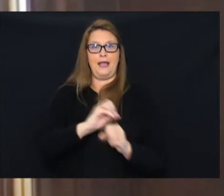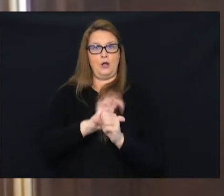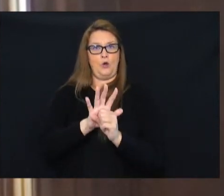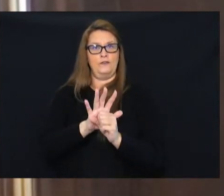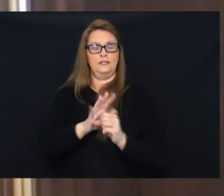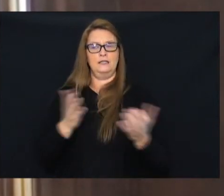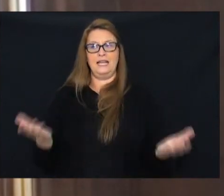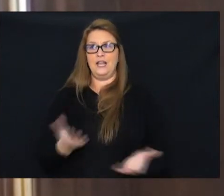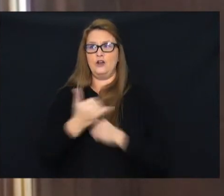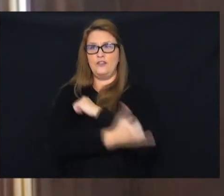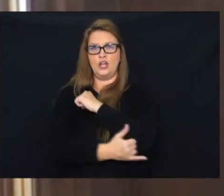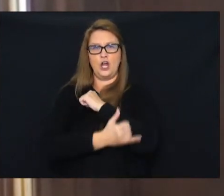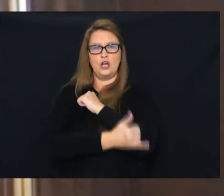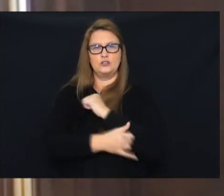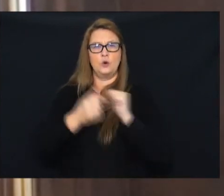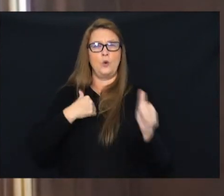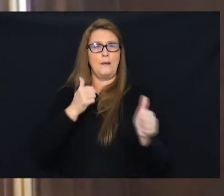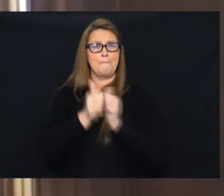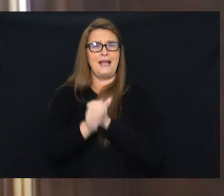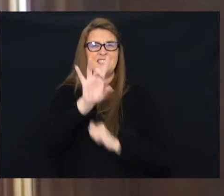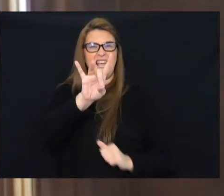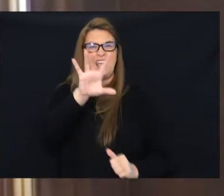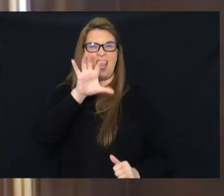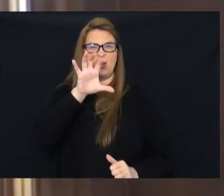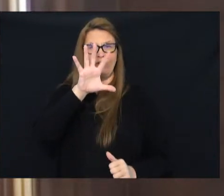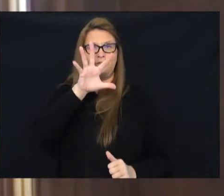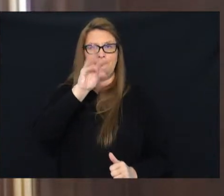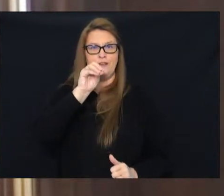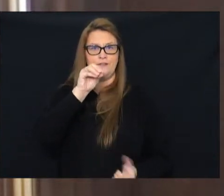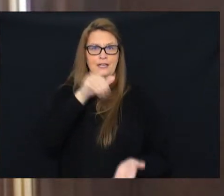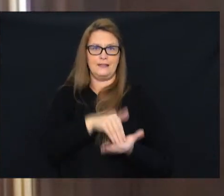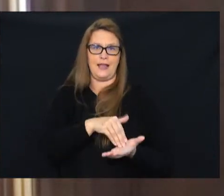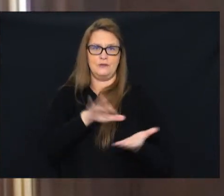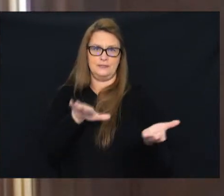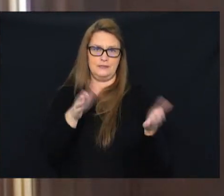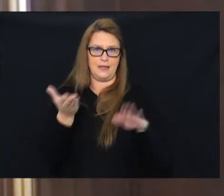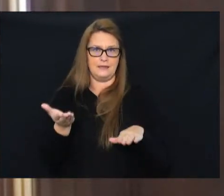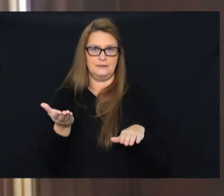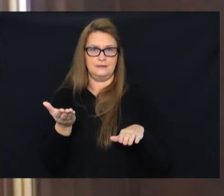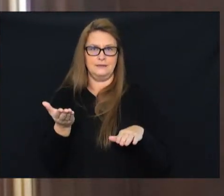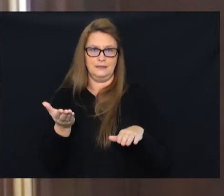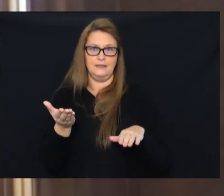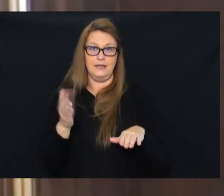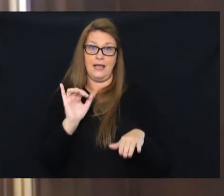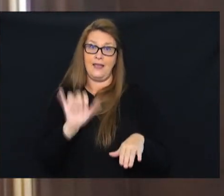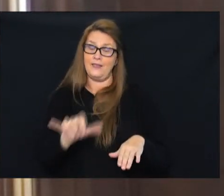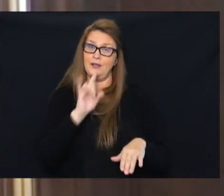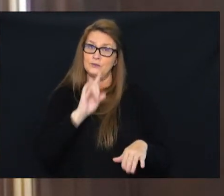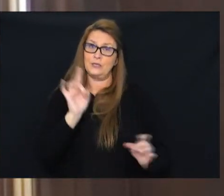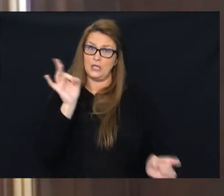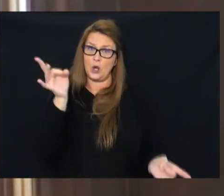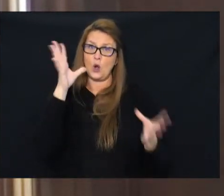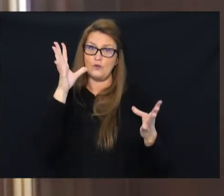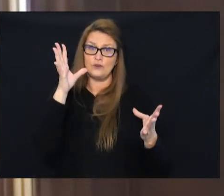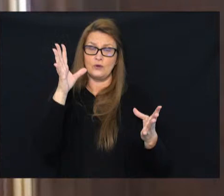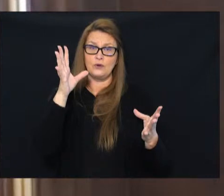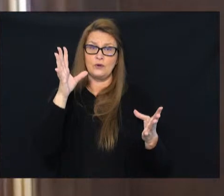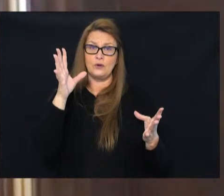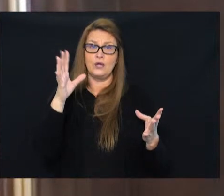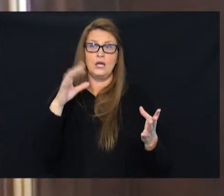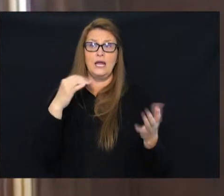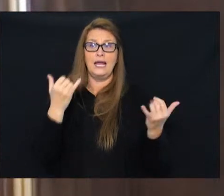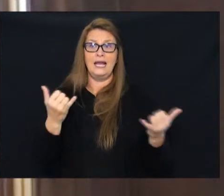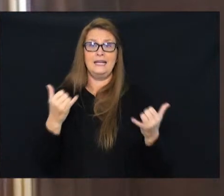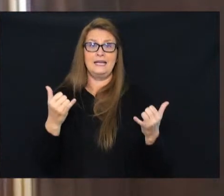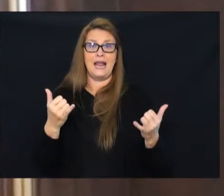our country, we just passed 850,000 deaths, which is really quite extraordinary. And we are well on our